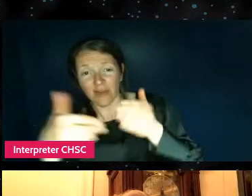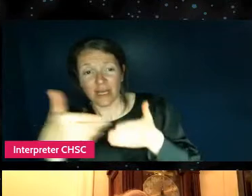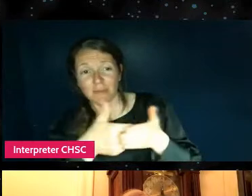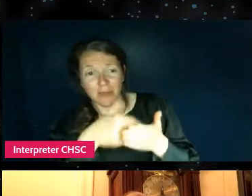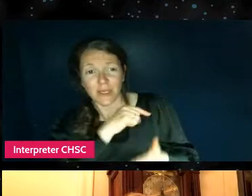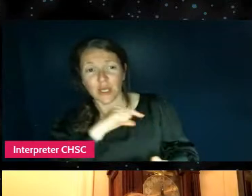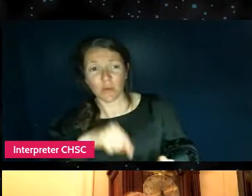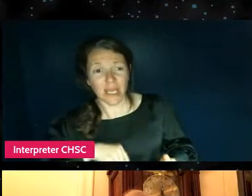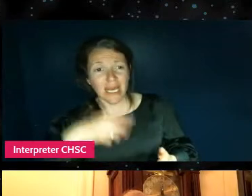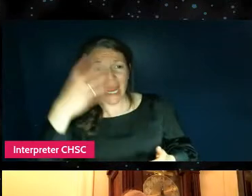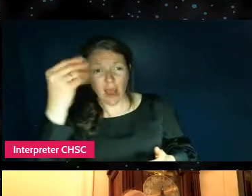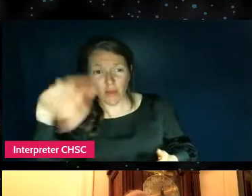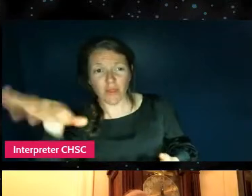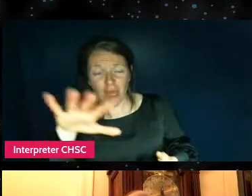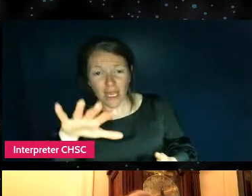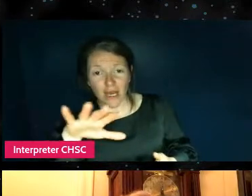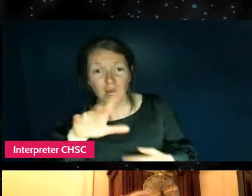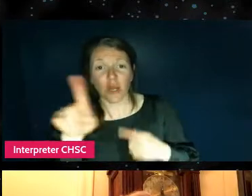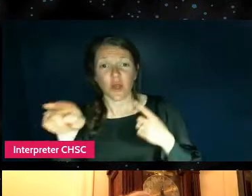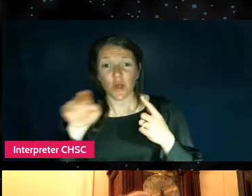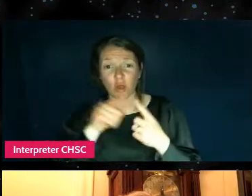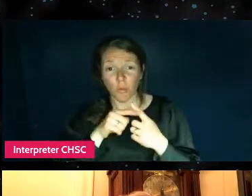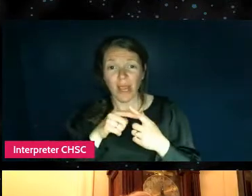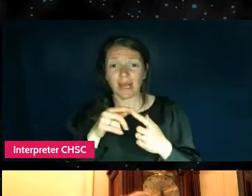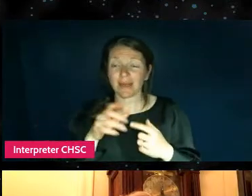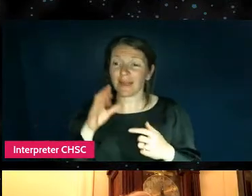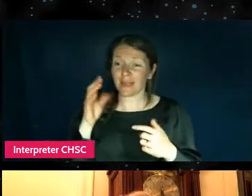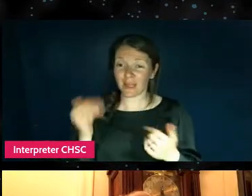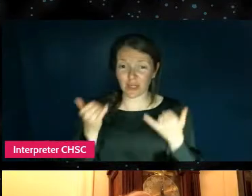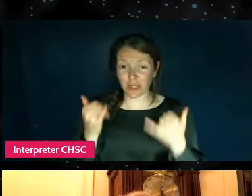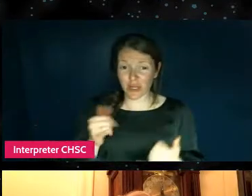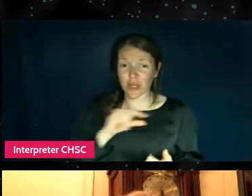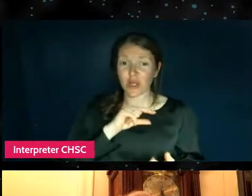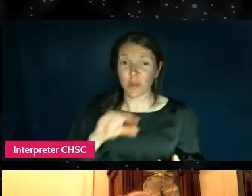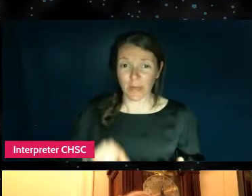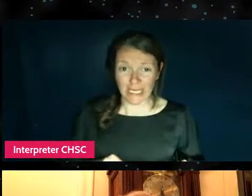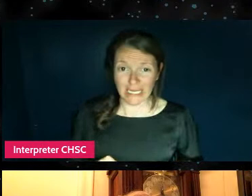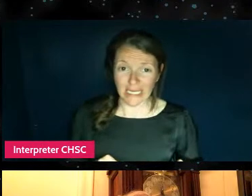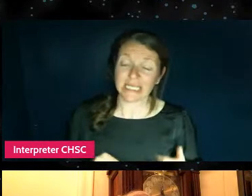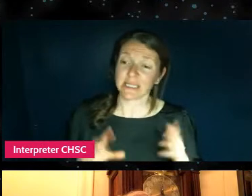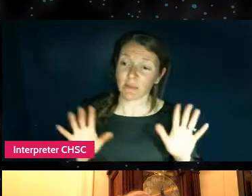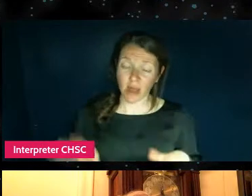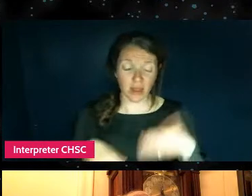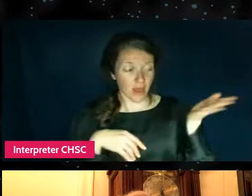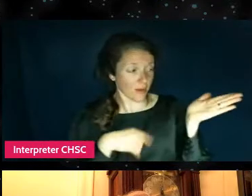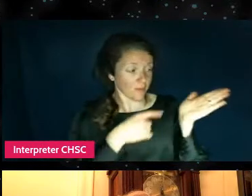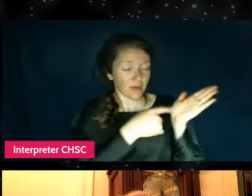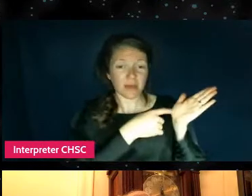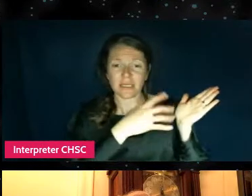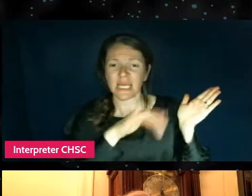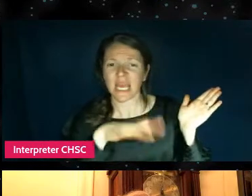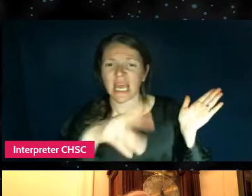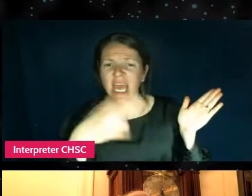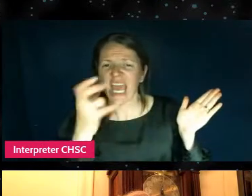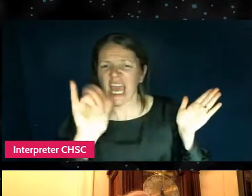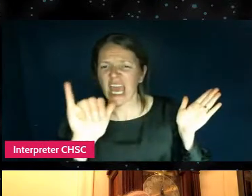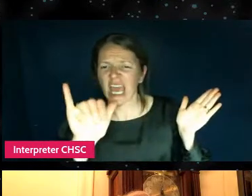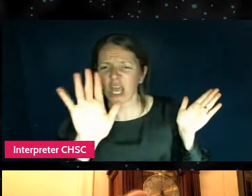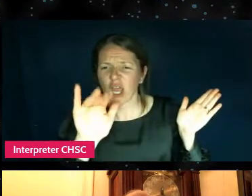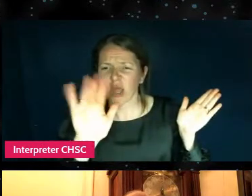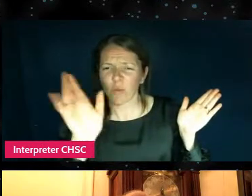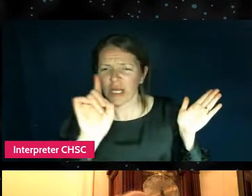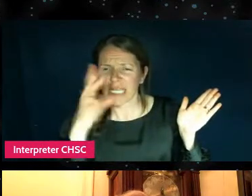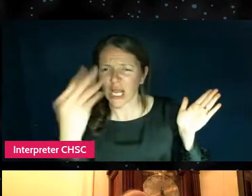older queens who still, when they pull out their stuff, stop and be like, hey, where's that going when something happens to